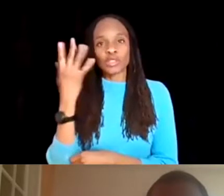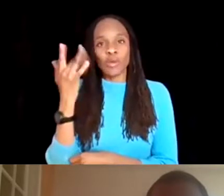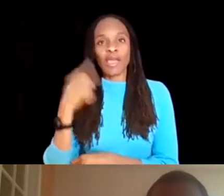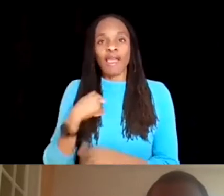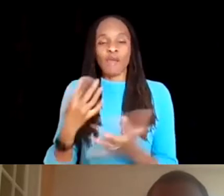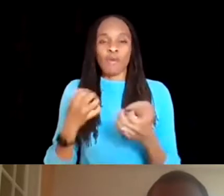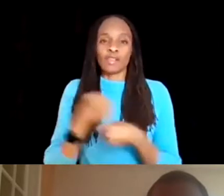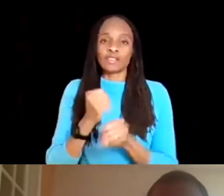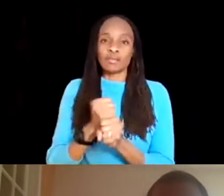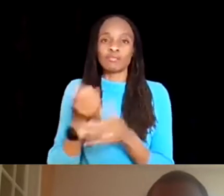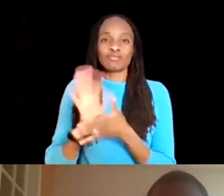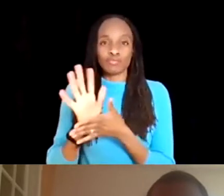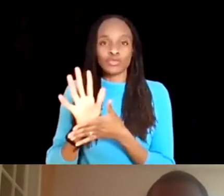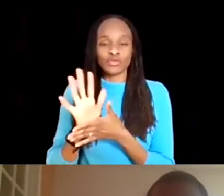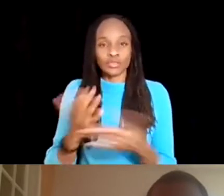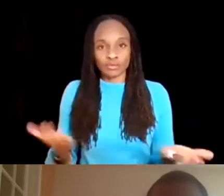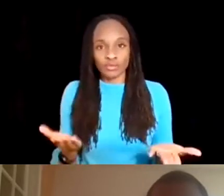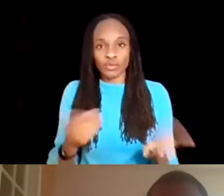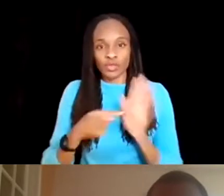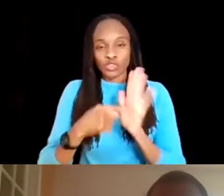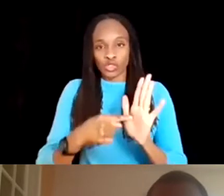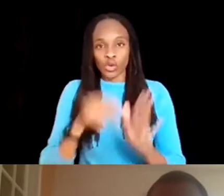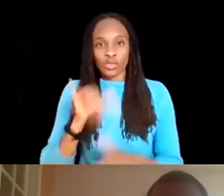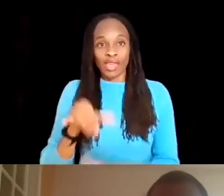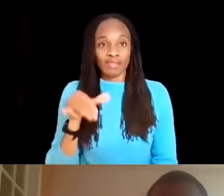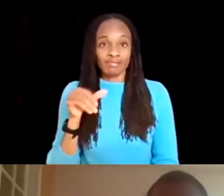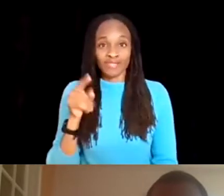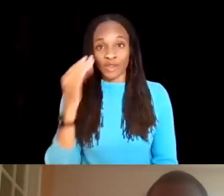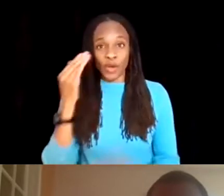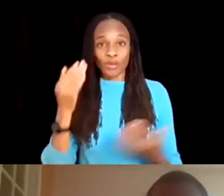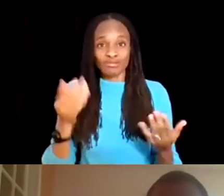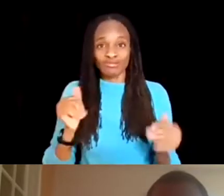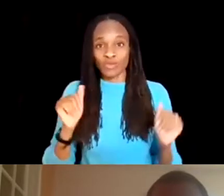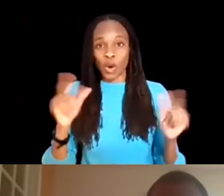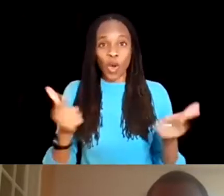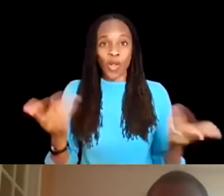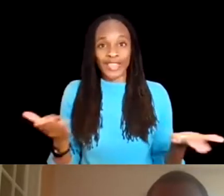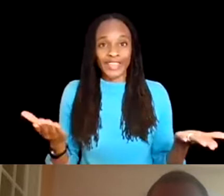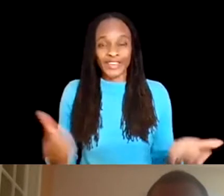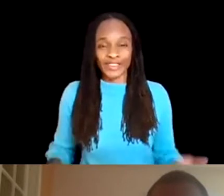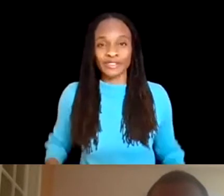here, just to show that you know, we're all here. And